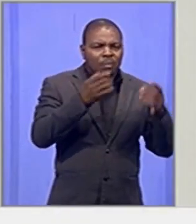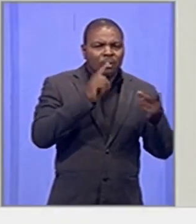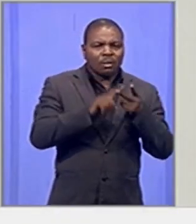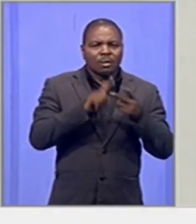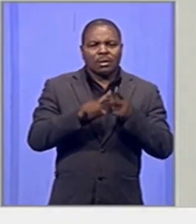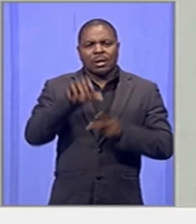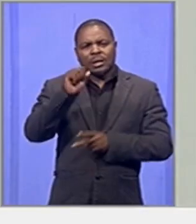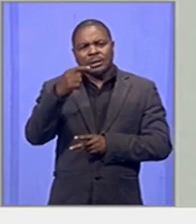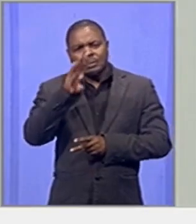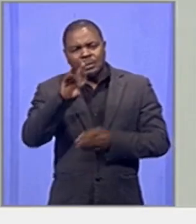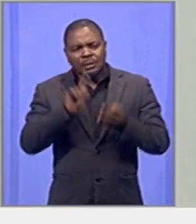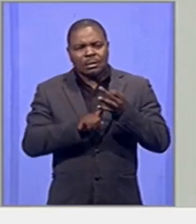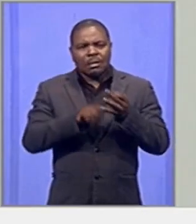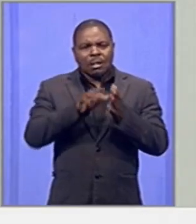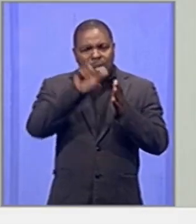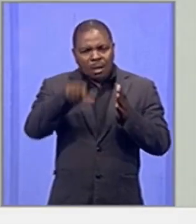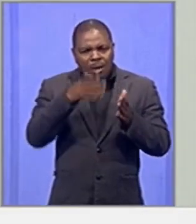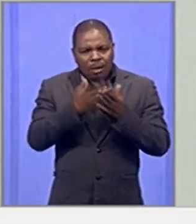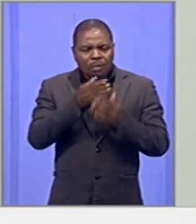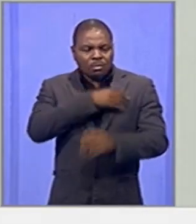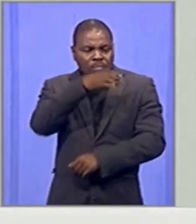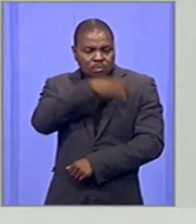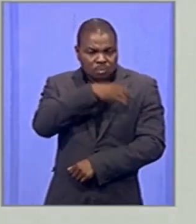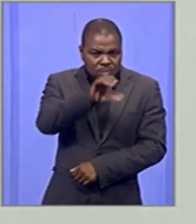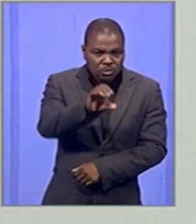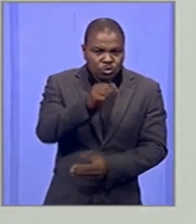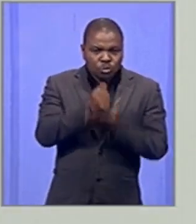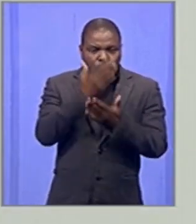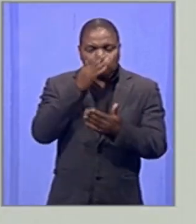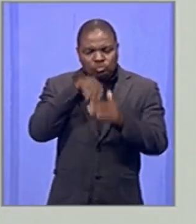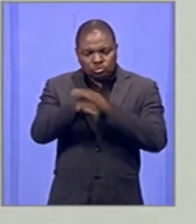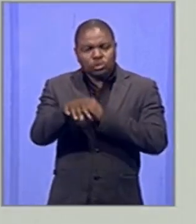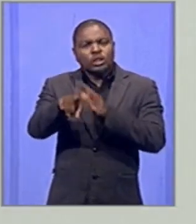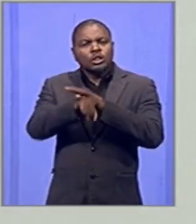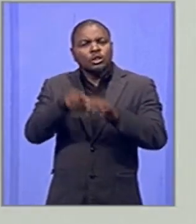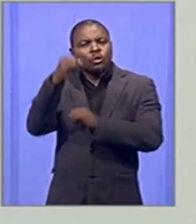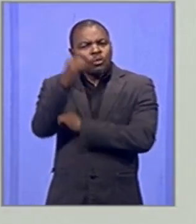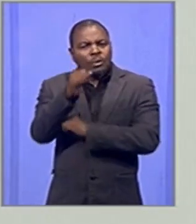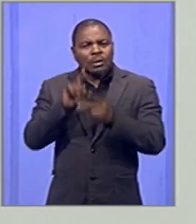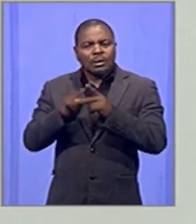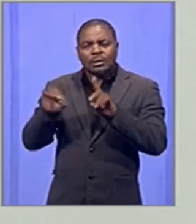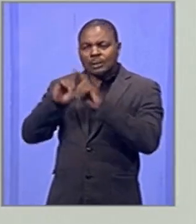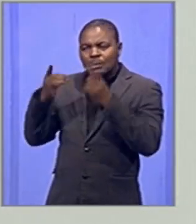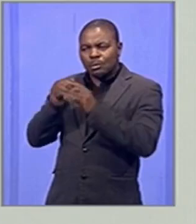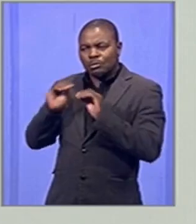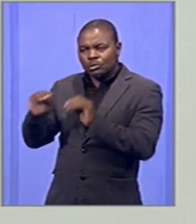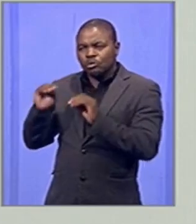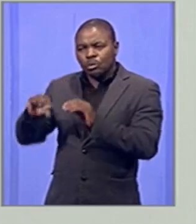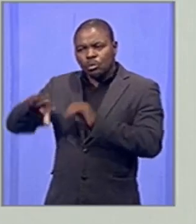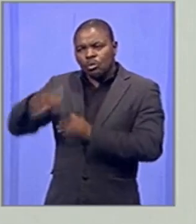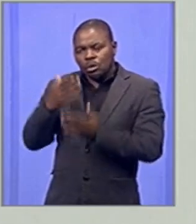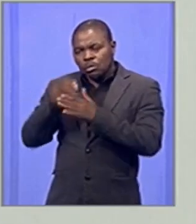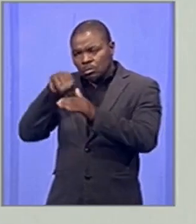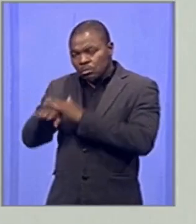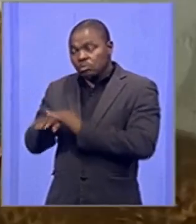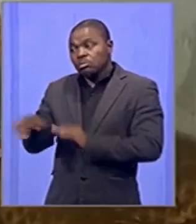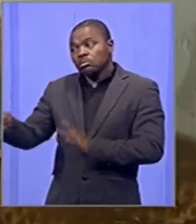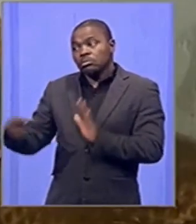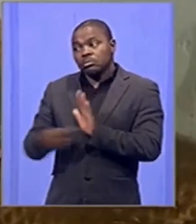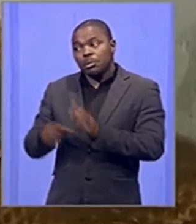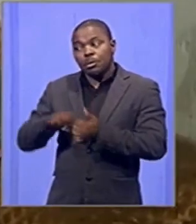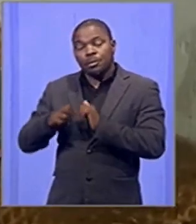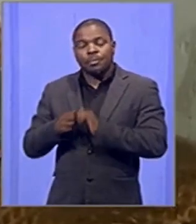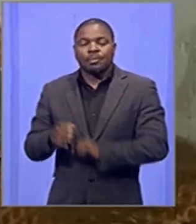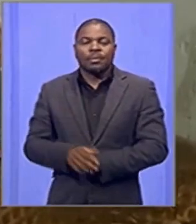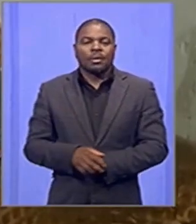SGBs and learners with the information they need to go to district offices and to go to the Department of Education in their provinces and say, look, this is what's wrong. Ka